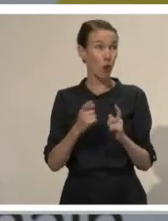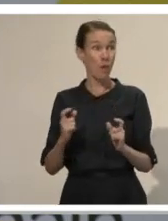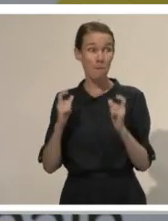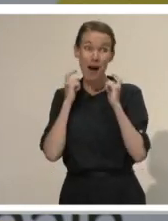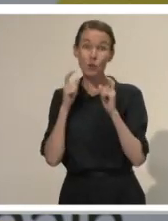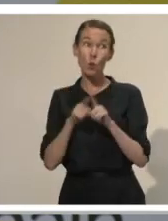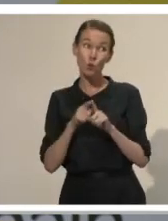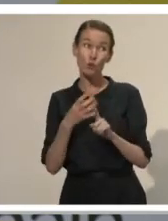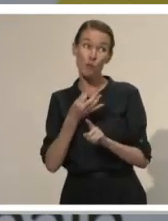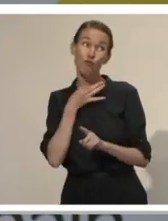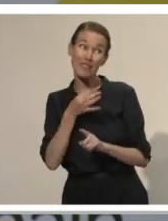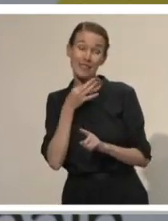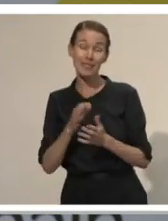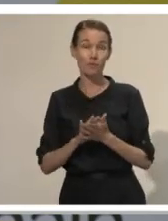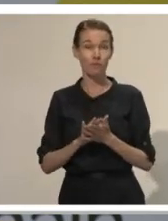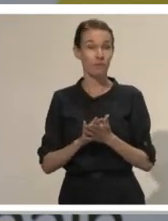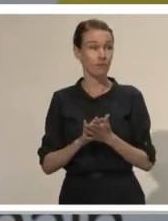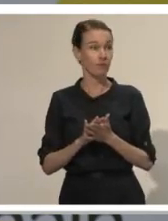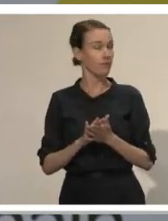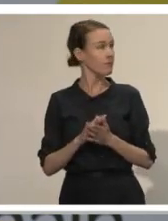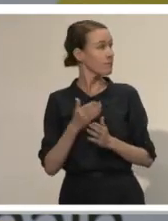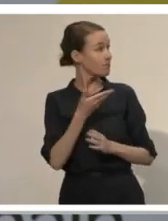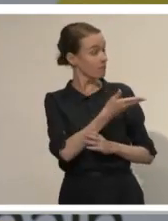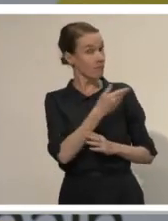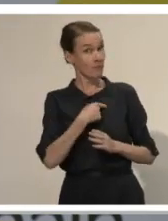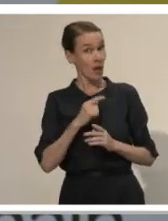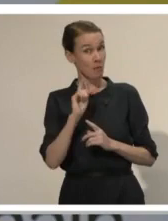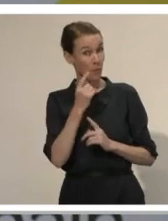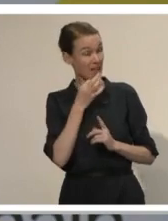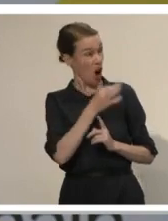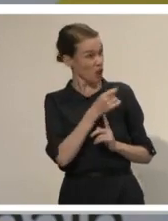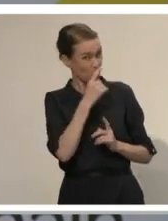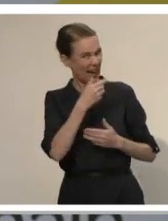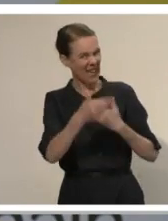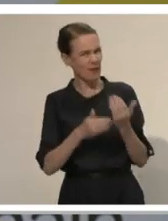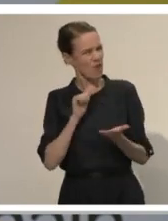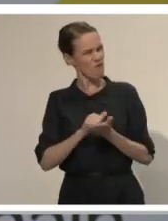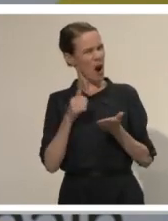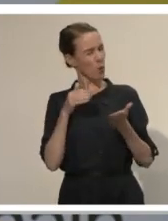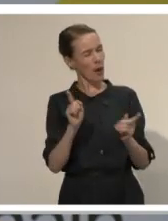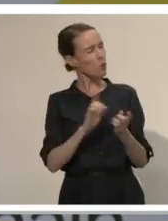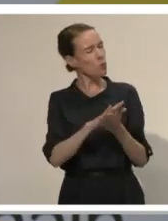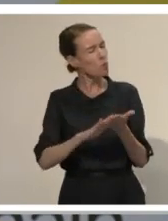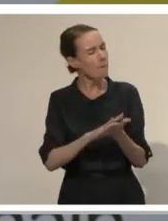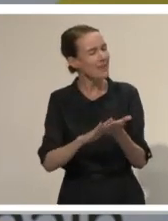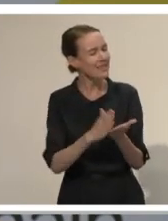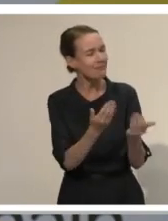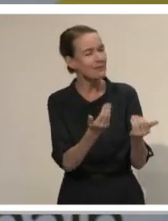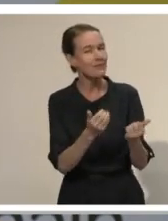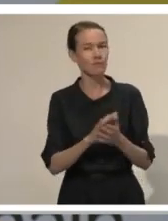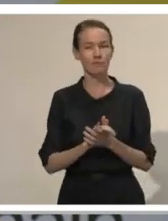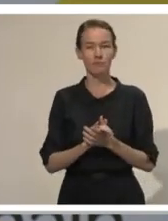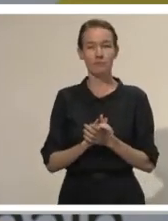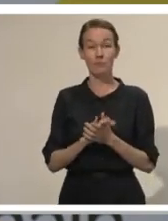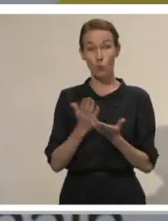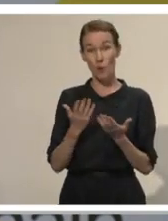advantages. Dr. Bloomfield, would you mind expanding on the correct use and disadvantages of use as well? Well, the correct use depends on the type of